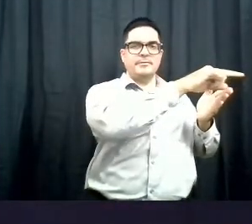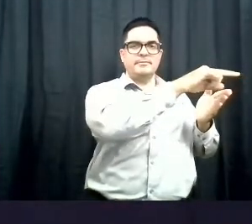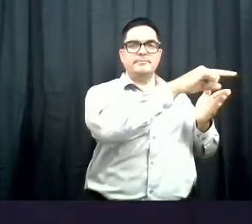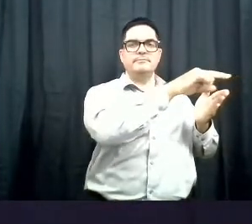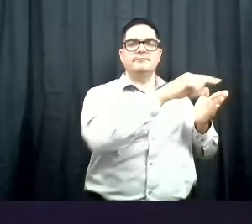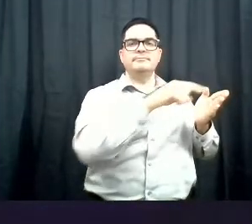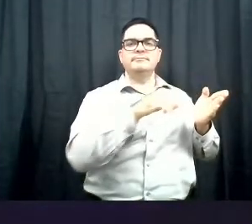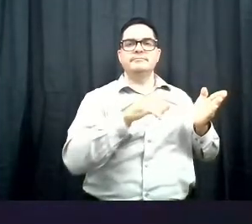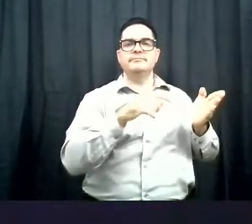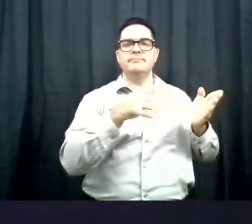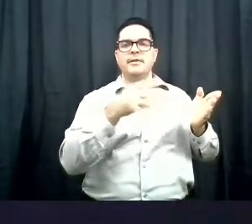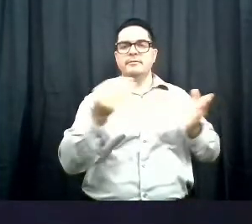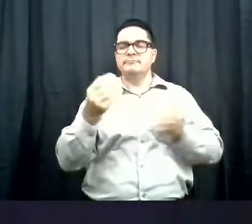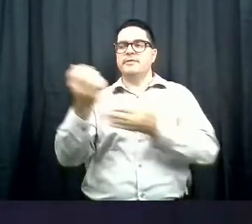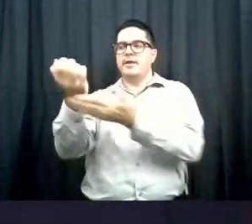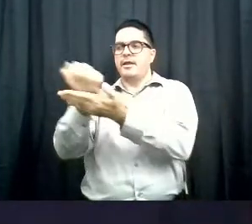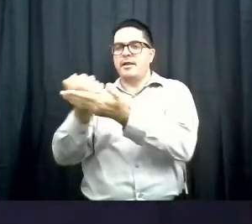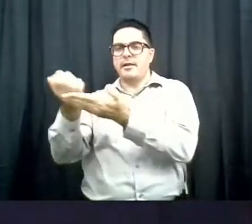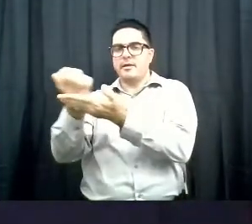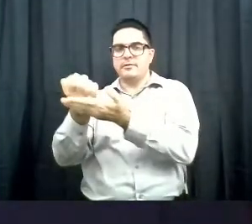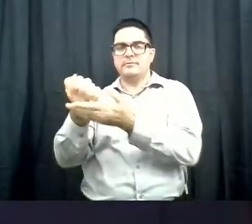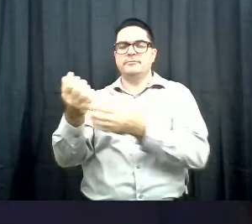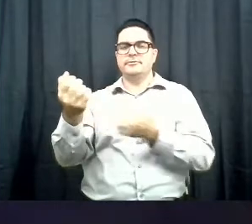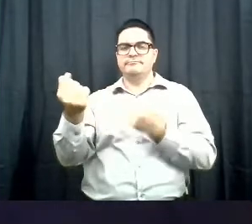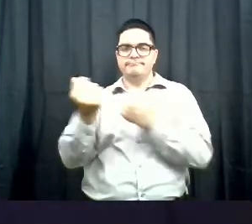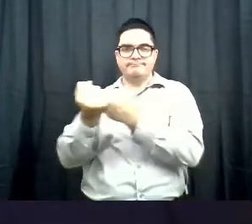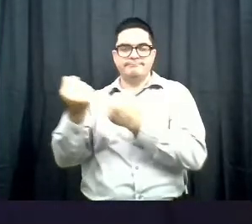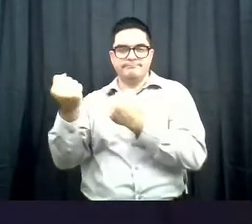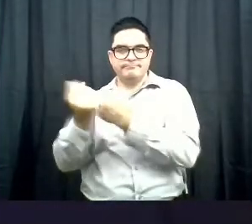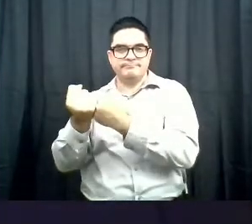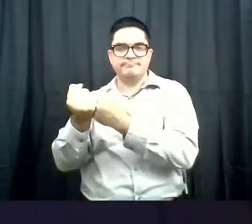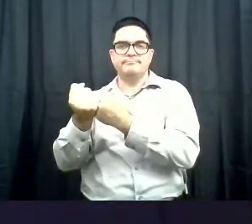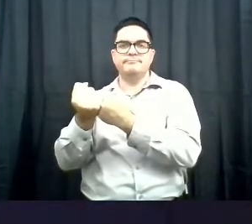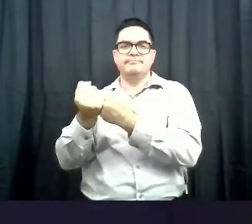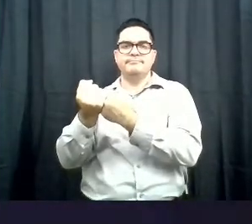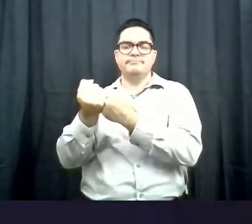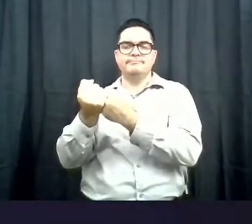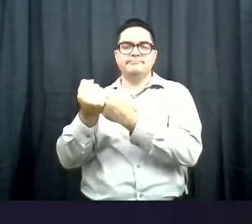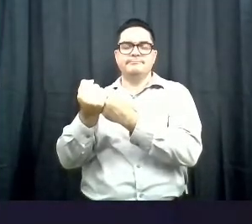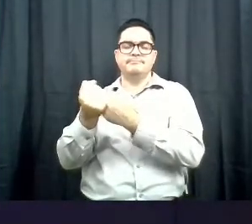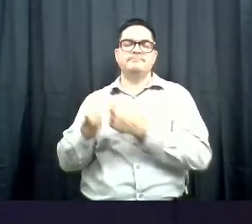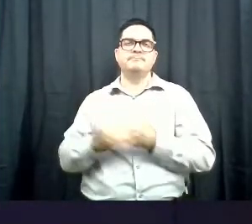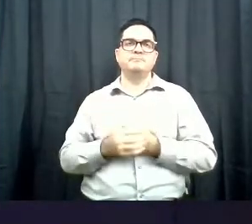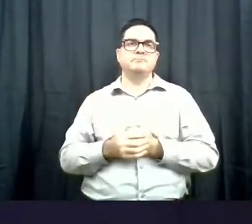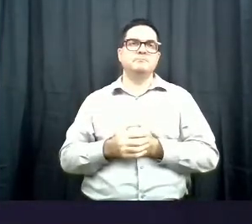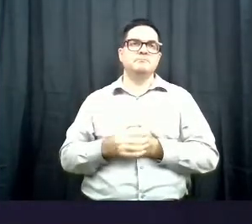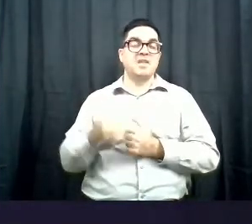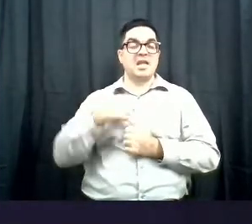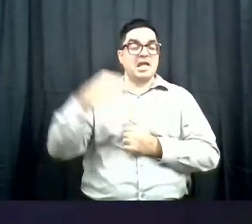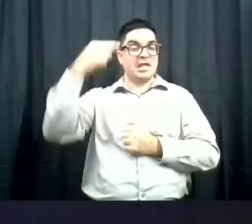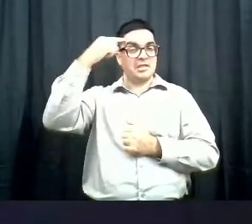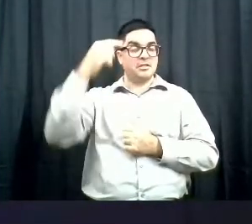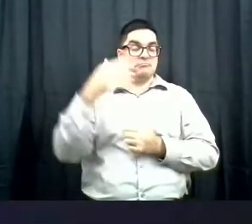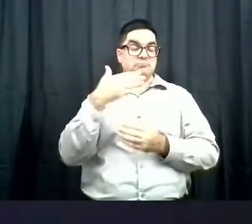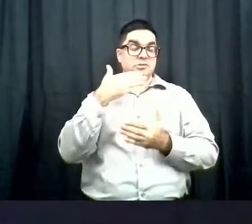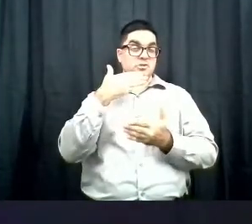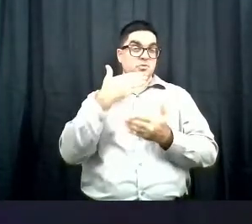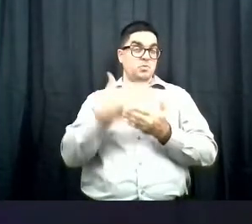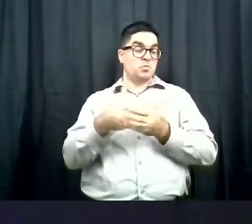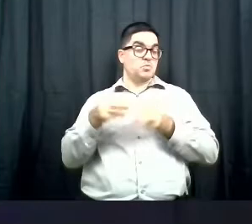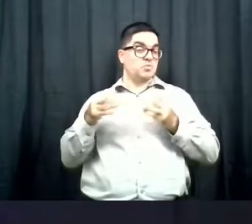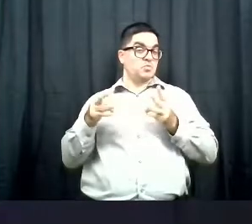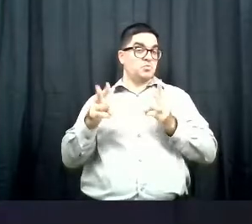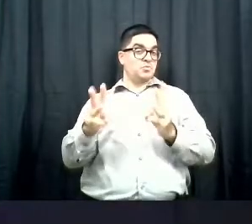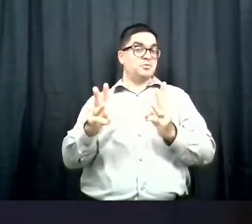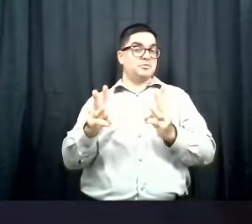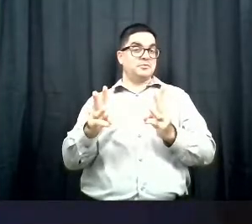Rico economy does better than projected, which I think is a great way to try to